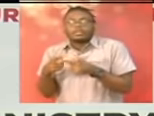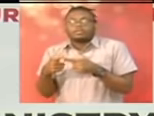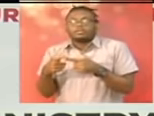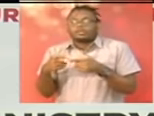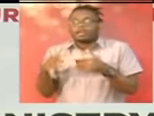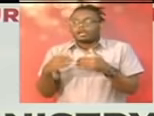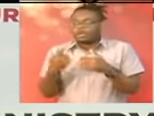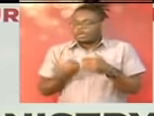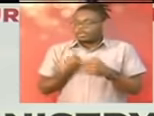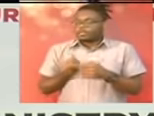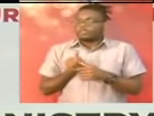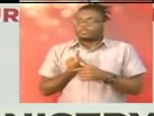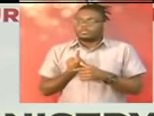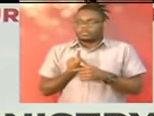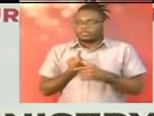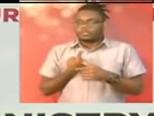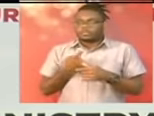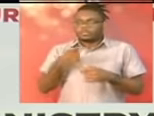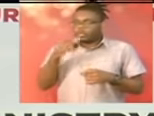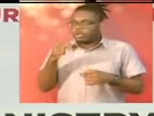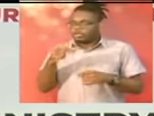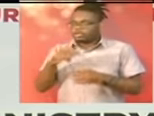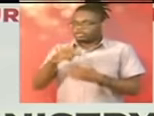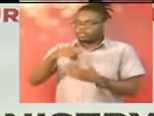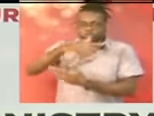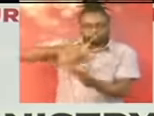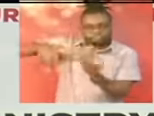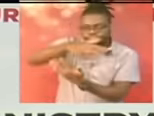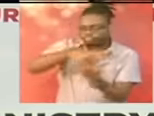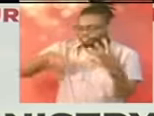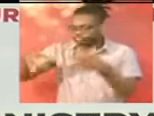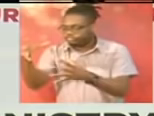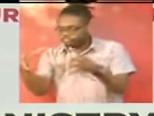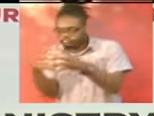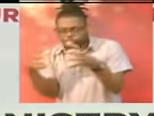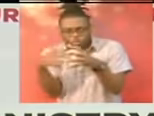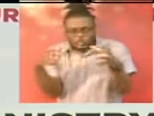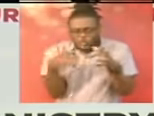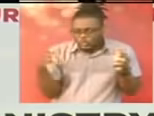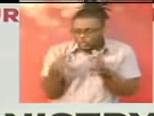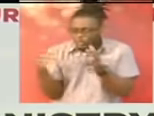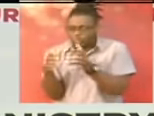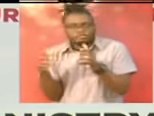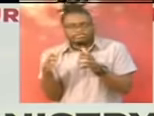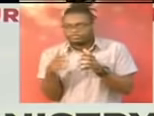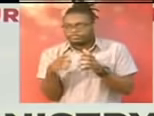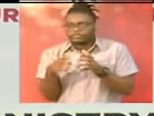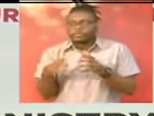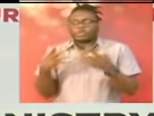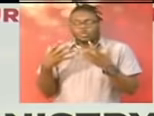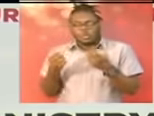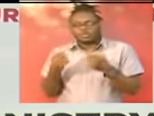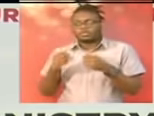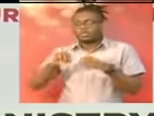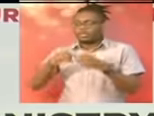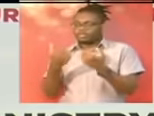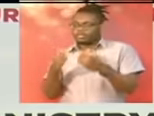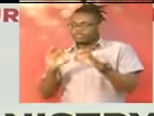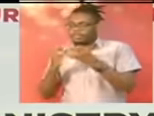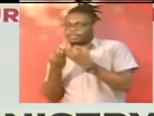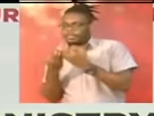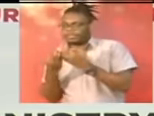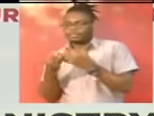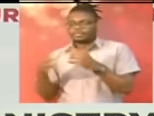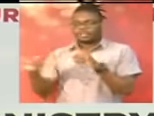very key to not getting other people in your household ill. So the wearing of the mask, the keeping to one part